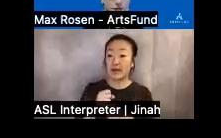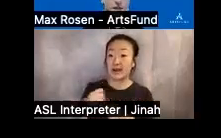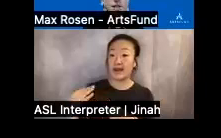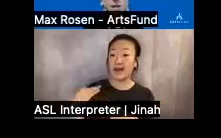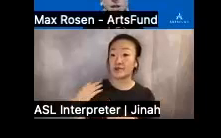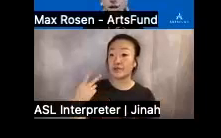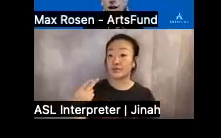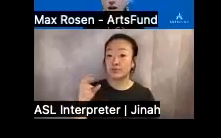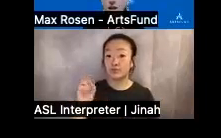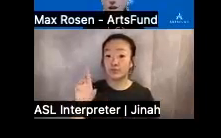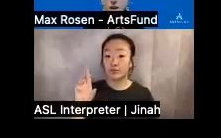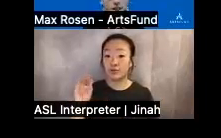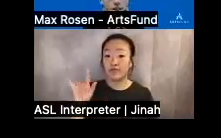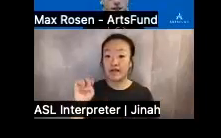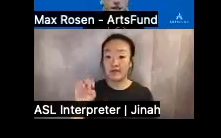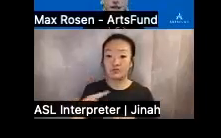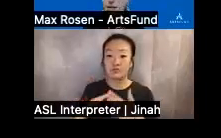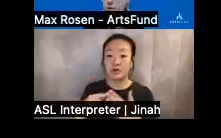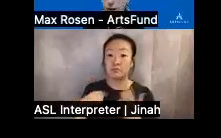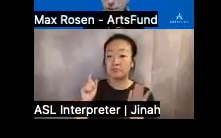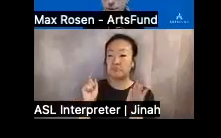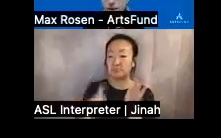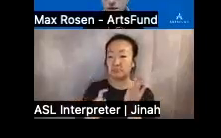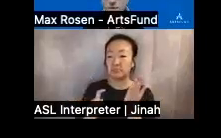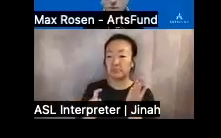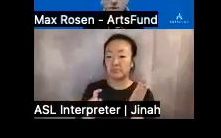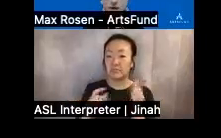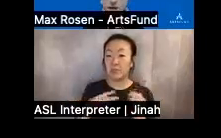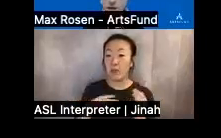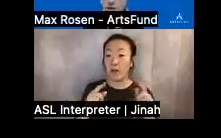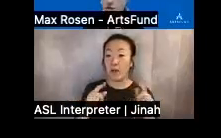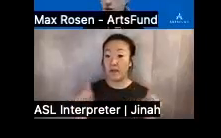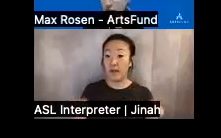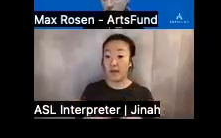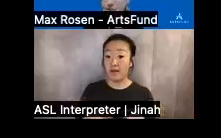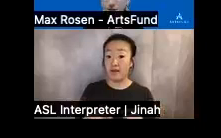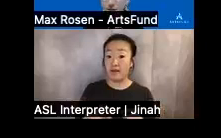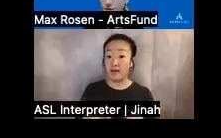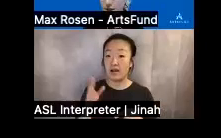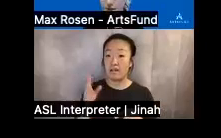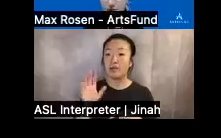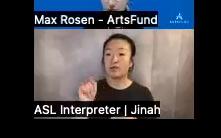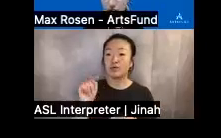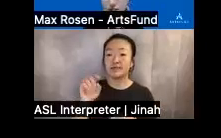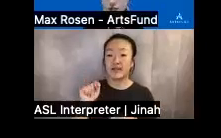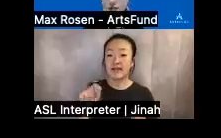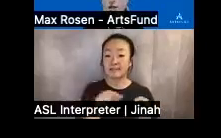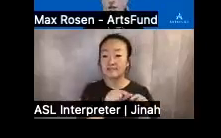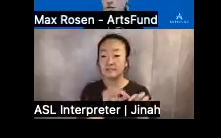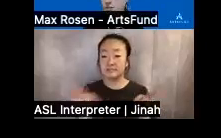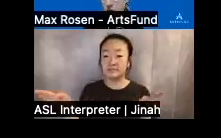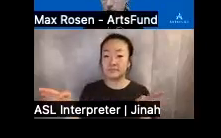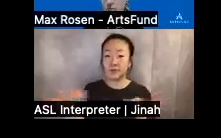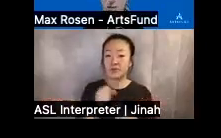started. I'll click the white box with blue text that says create an eligibility profile to get started